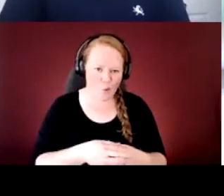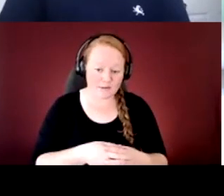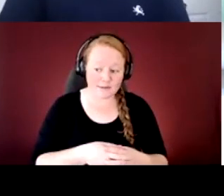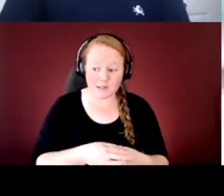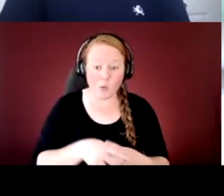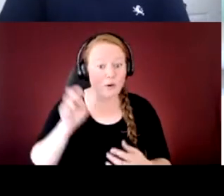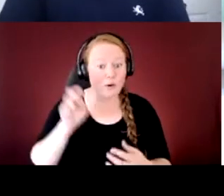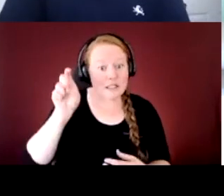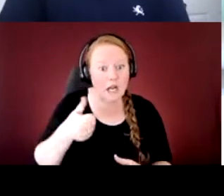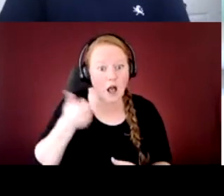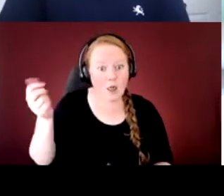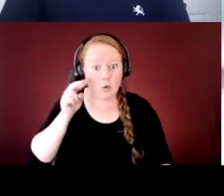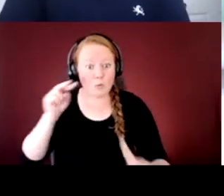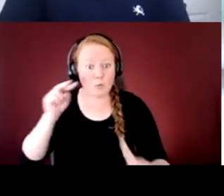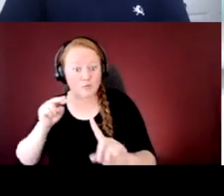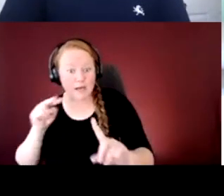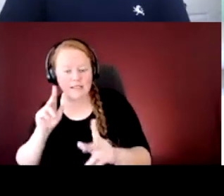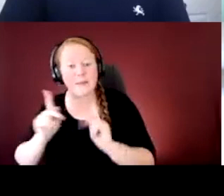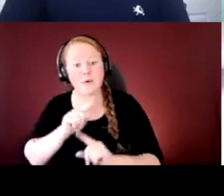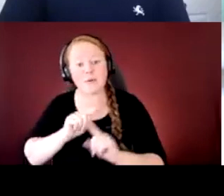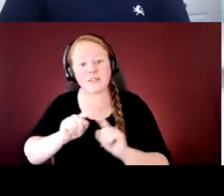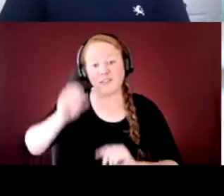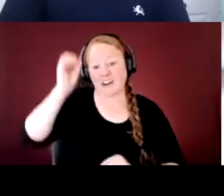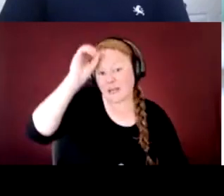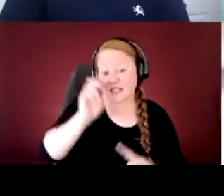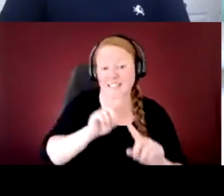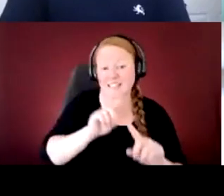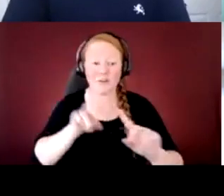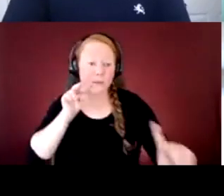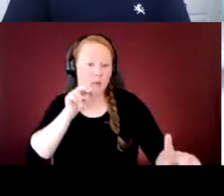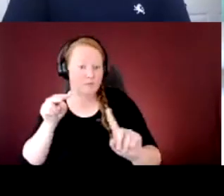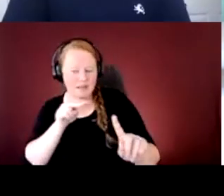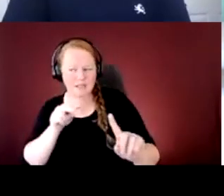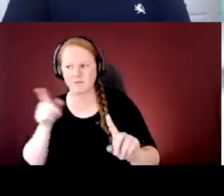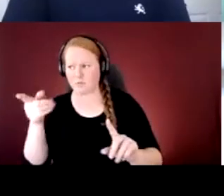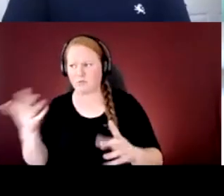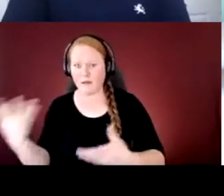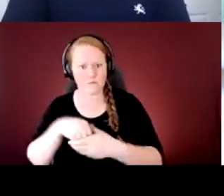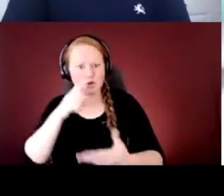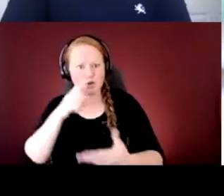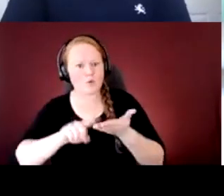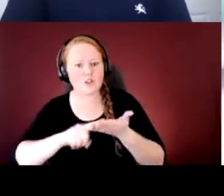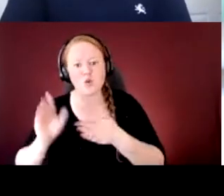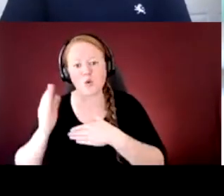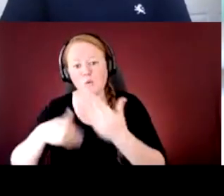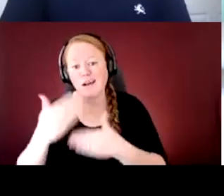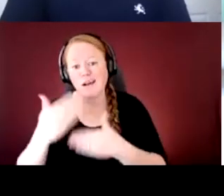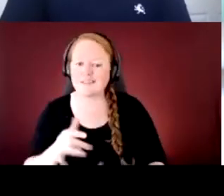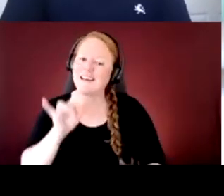perspectives, people with different perspectives into the research process really adds to the quality of